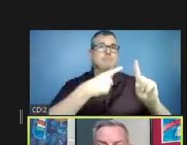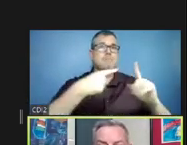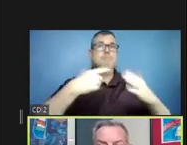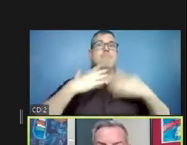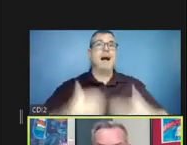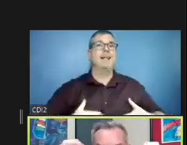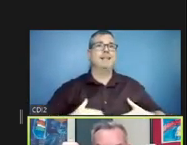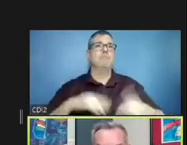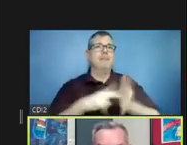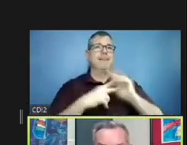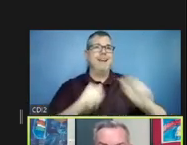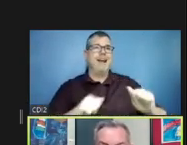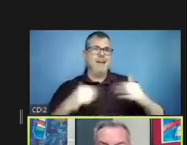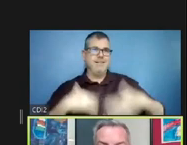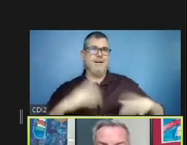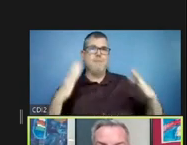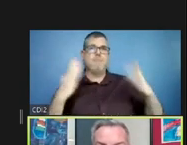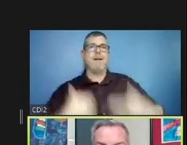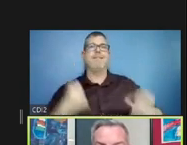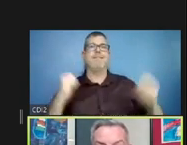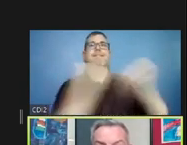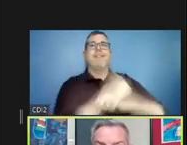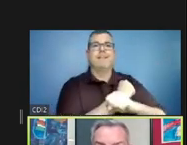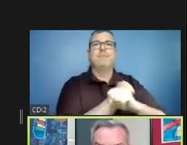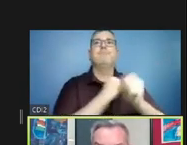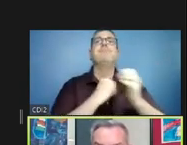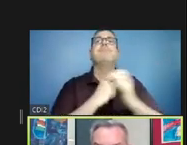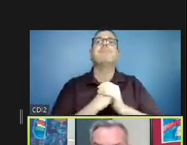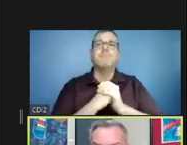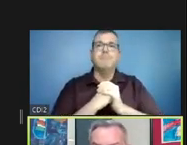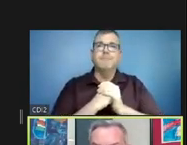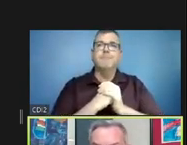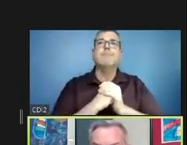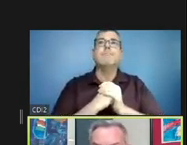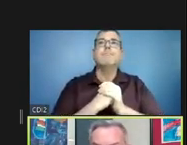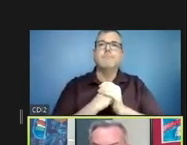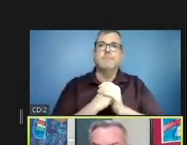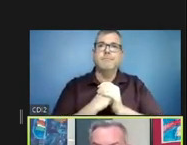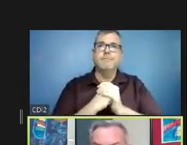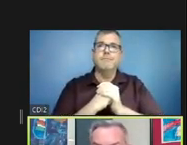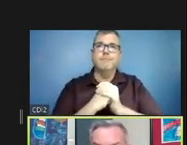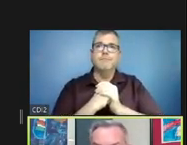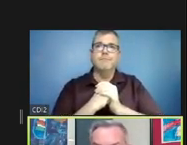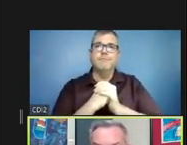of COVID. That's what they respond to. It was developed on a computer,